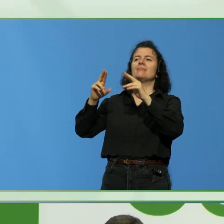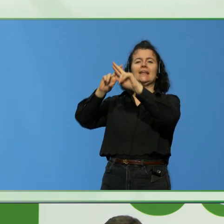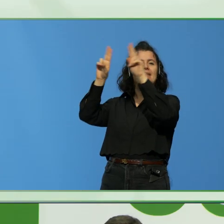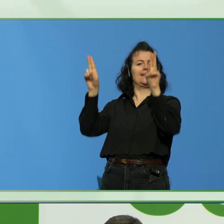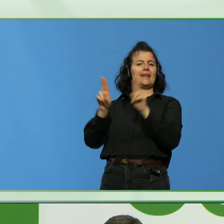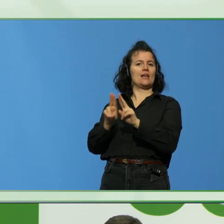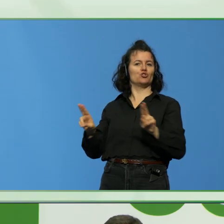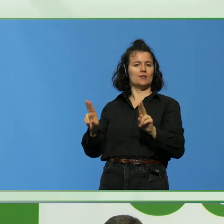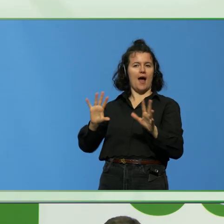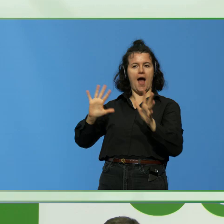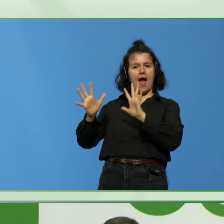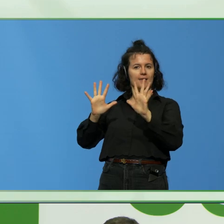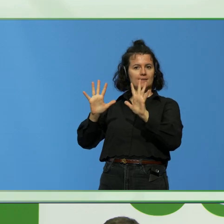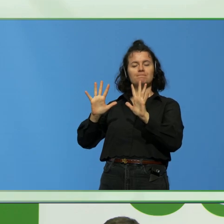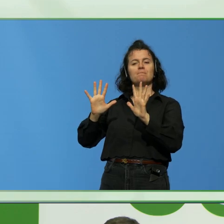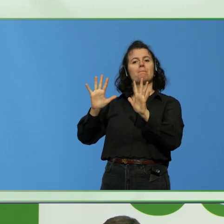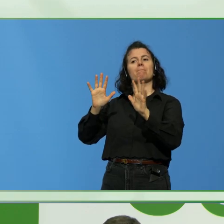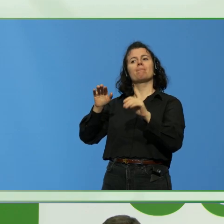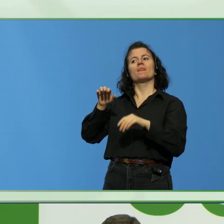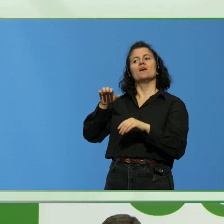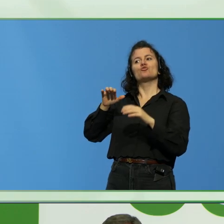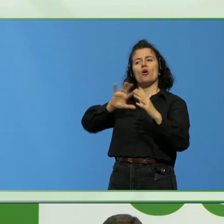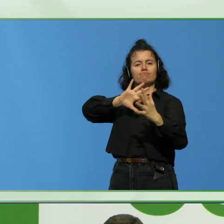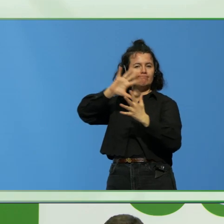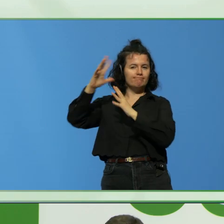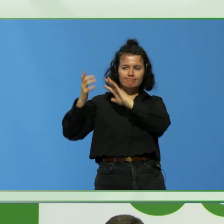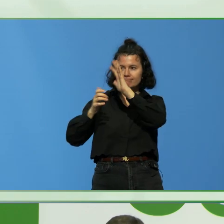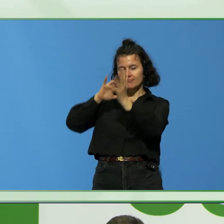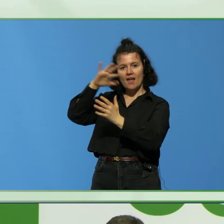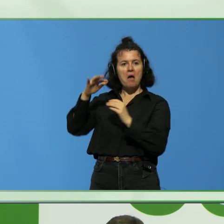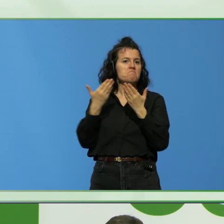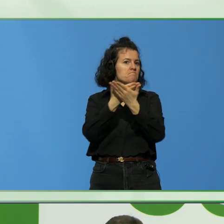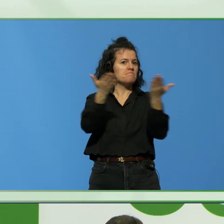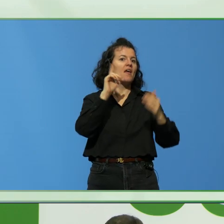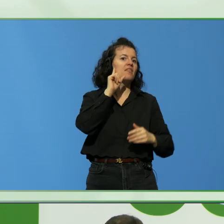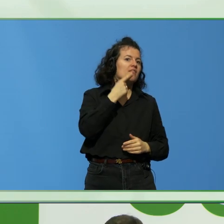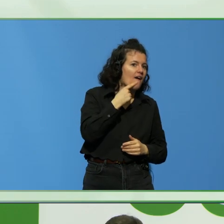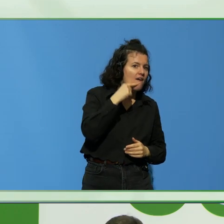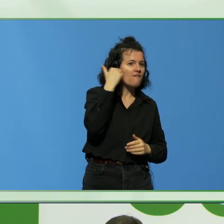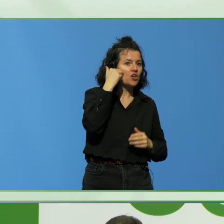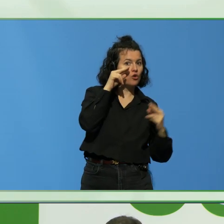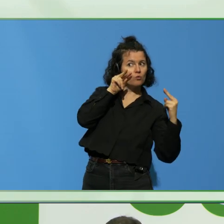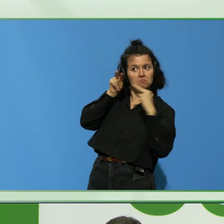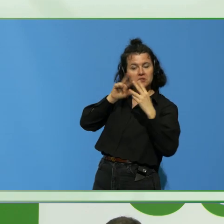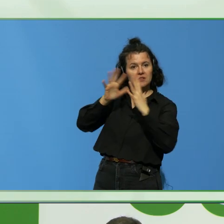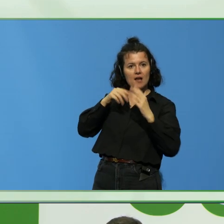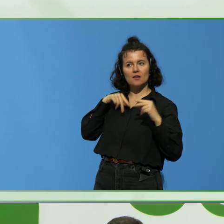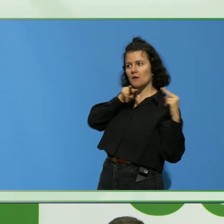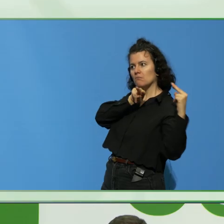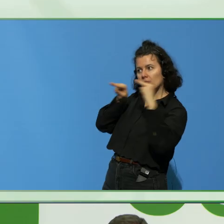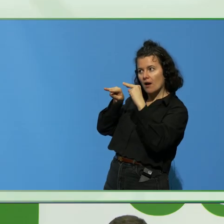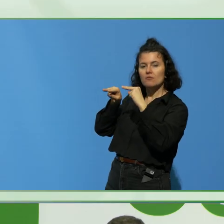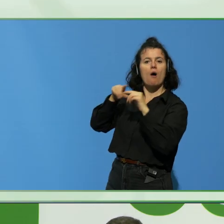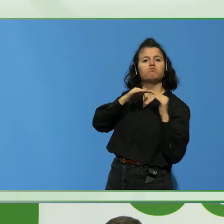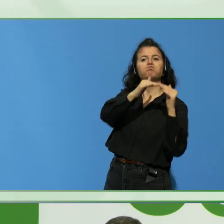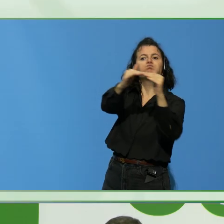to make the songs accessible for deaf and hard-hearing people. We are a